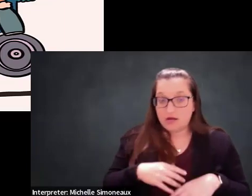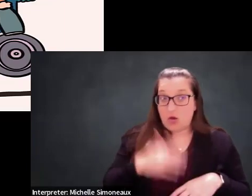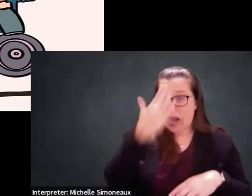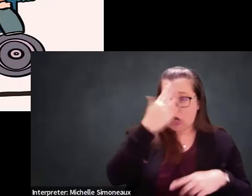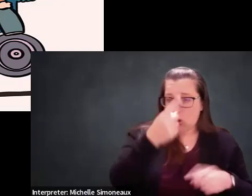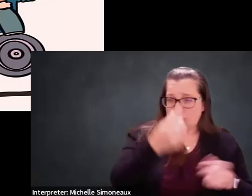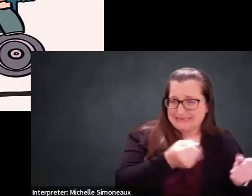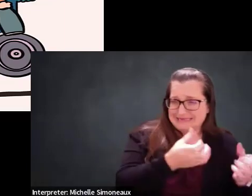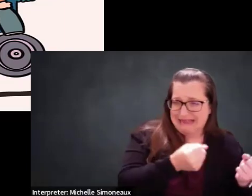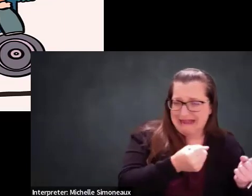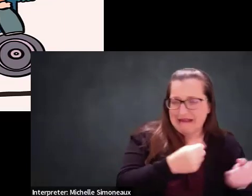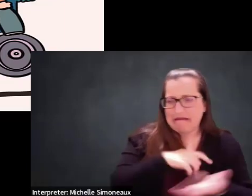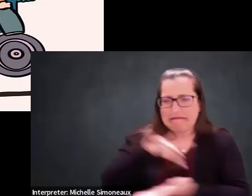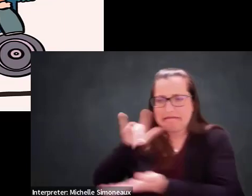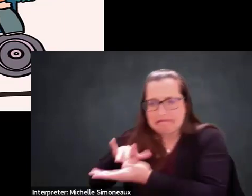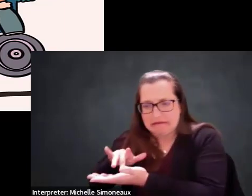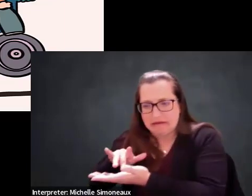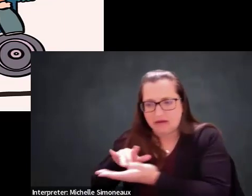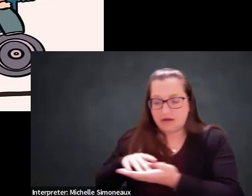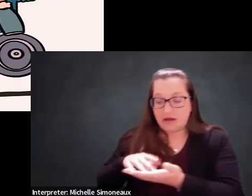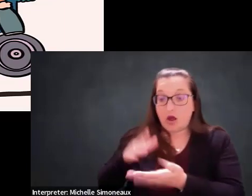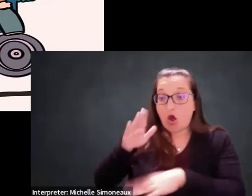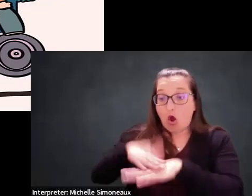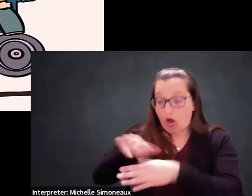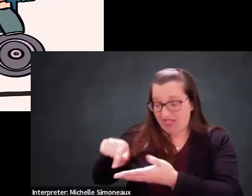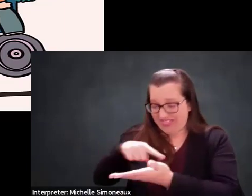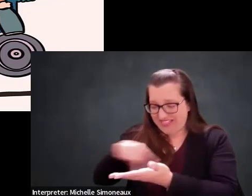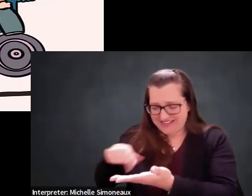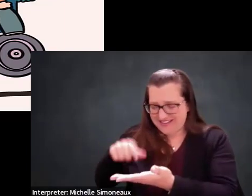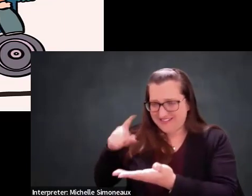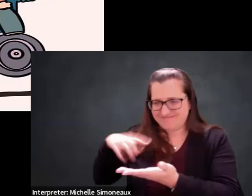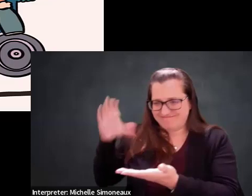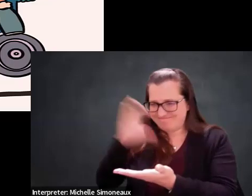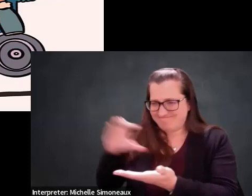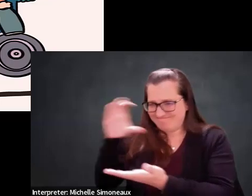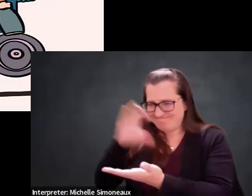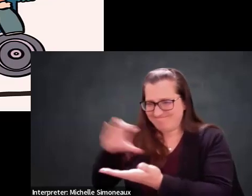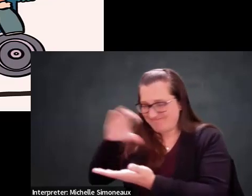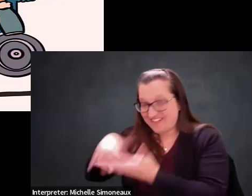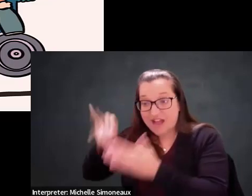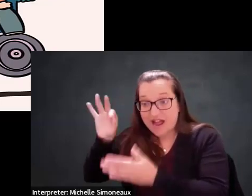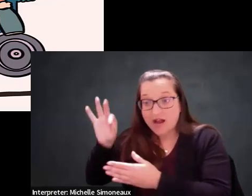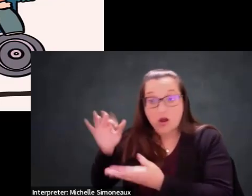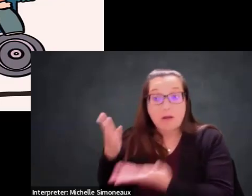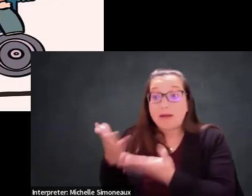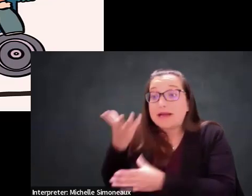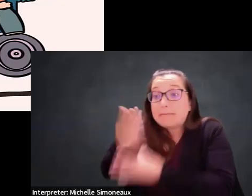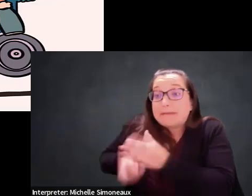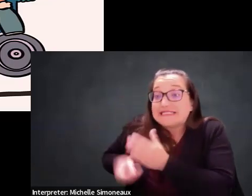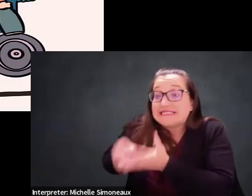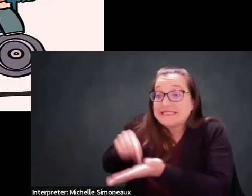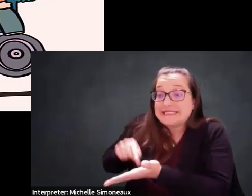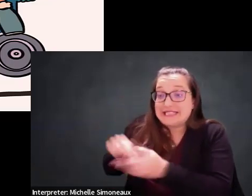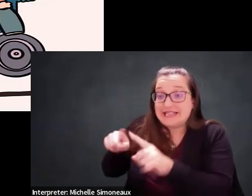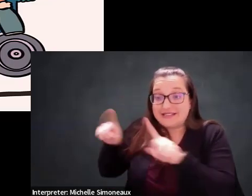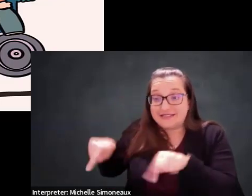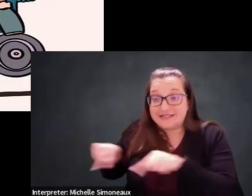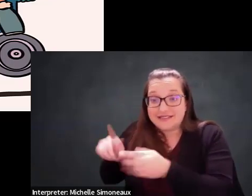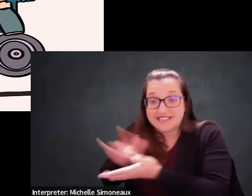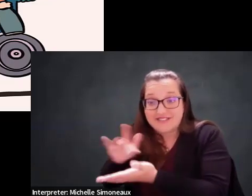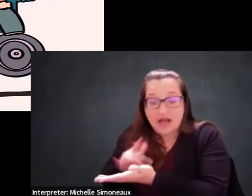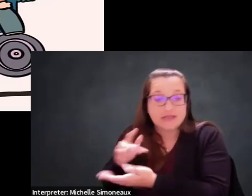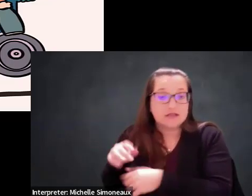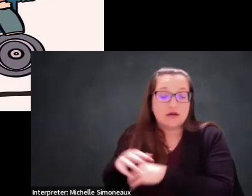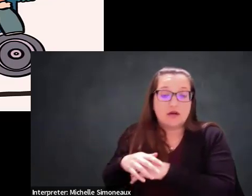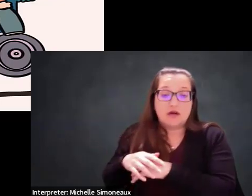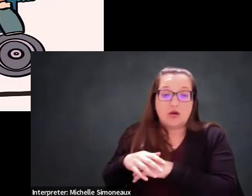Do they know where it's located on their device? Maybe it's not, you know, programmed on their device yet. They haven't looked at that topic yet. Or it's